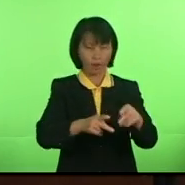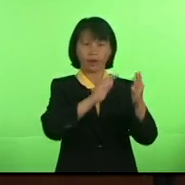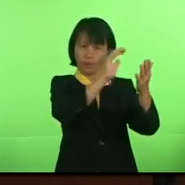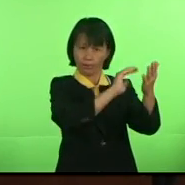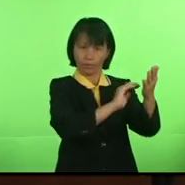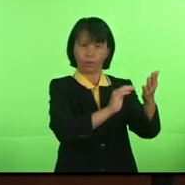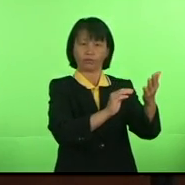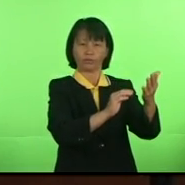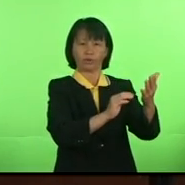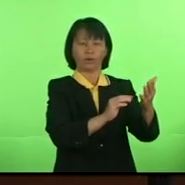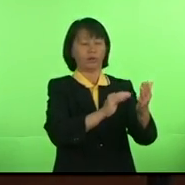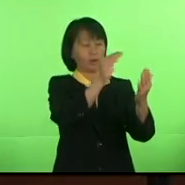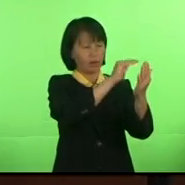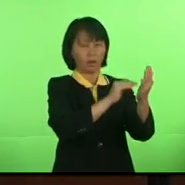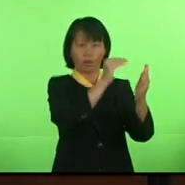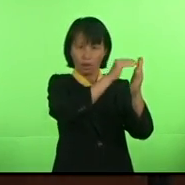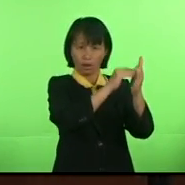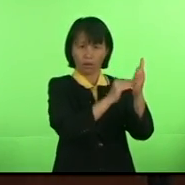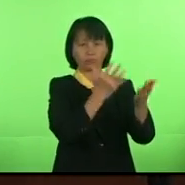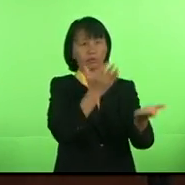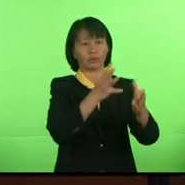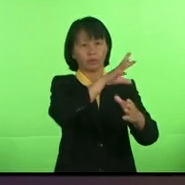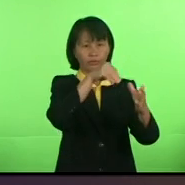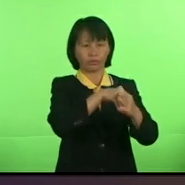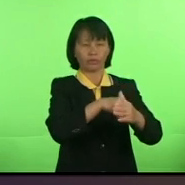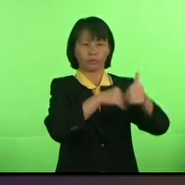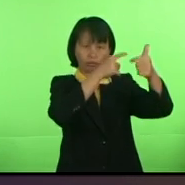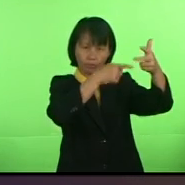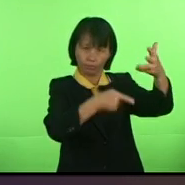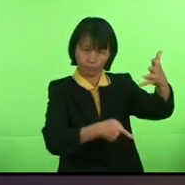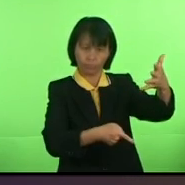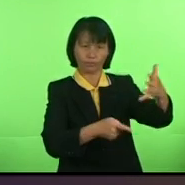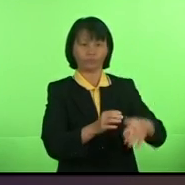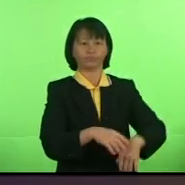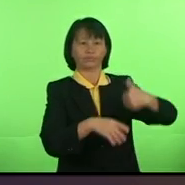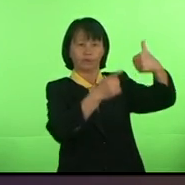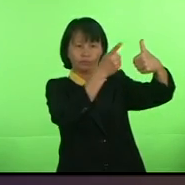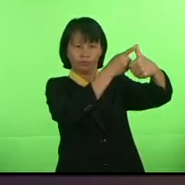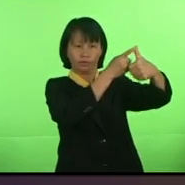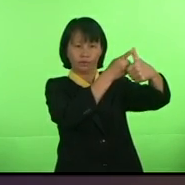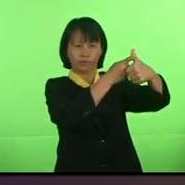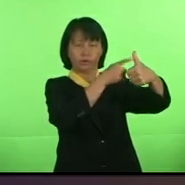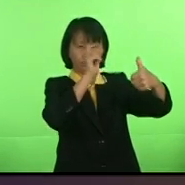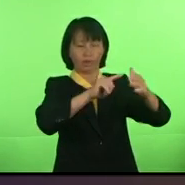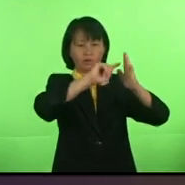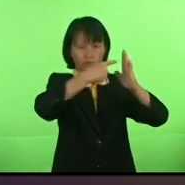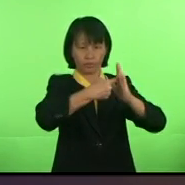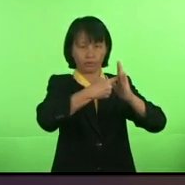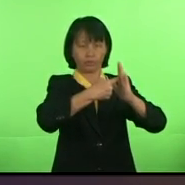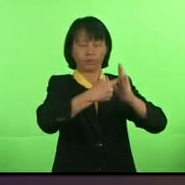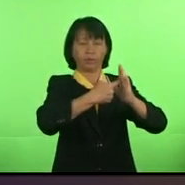essay. The outline might involve the following. The first one, you always begin